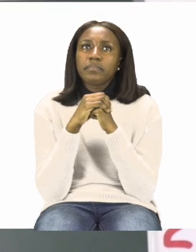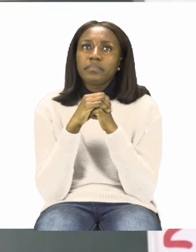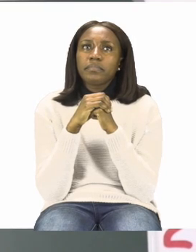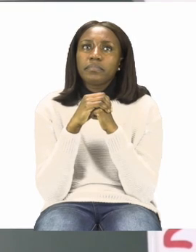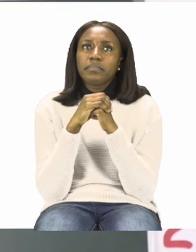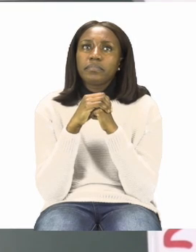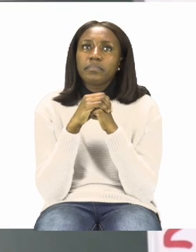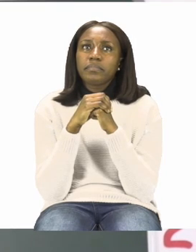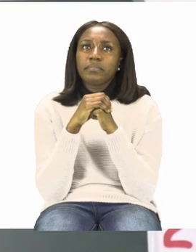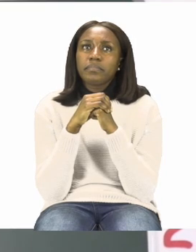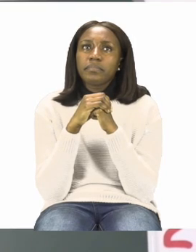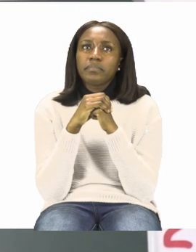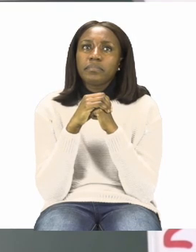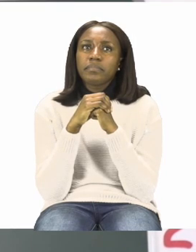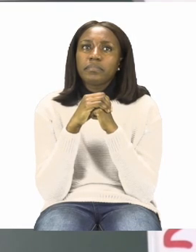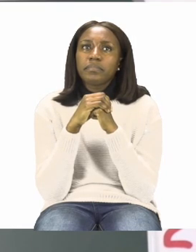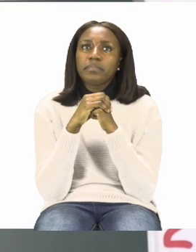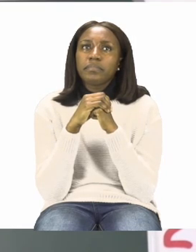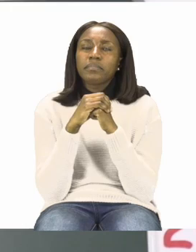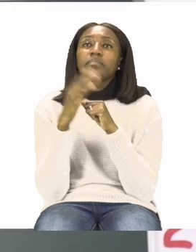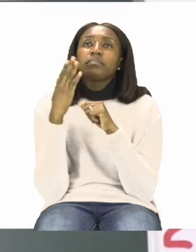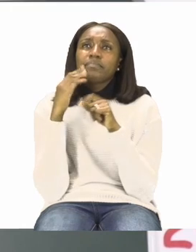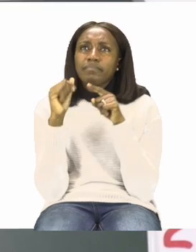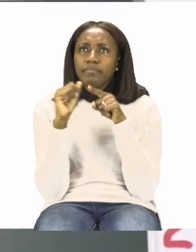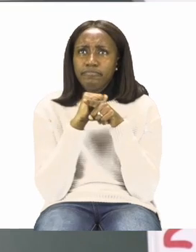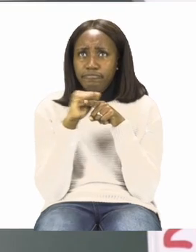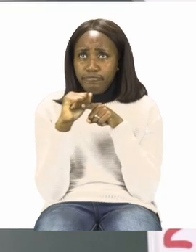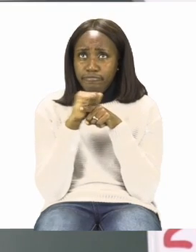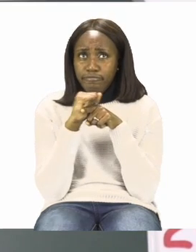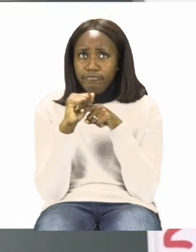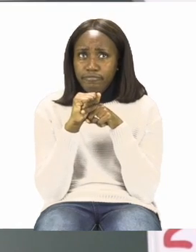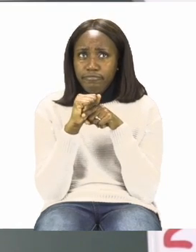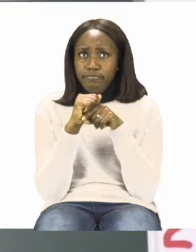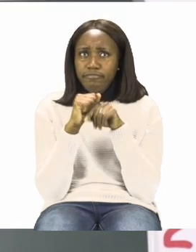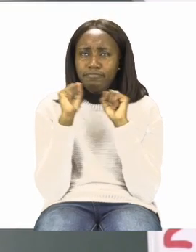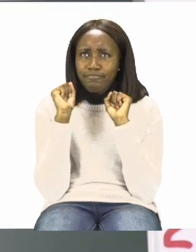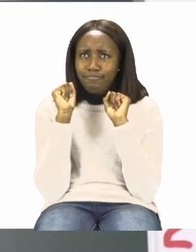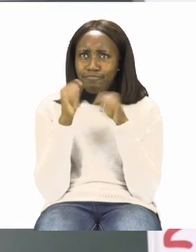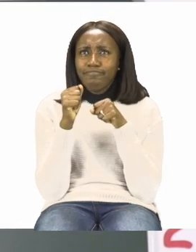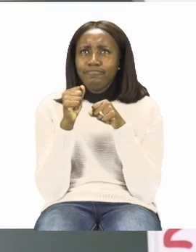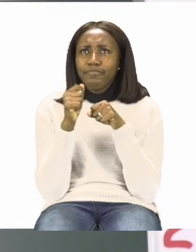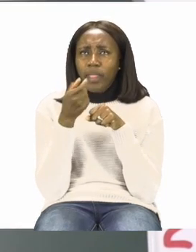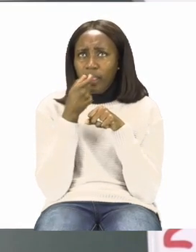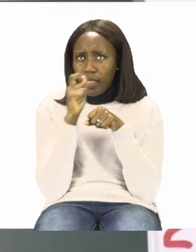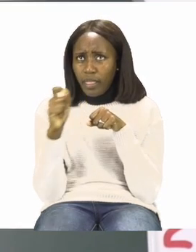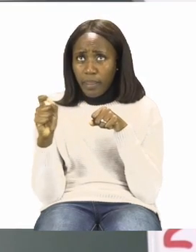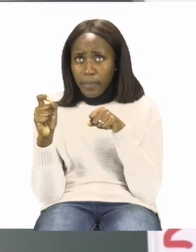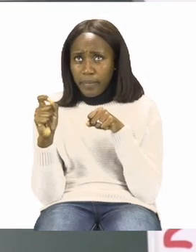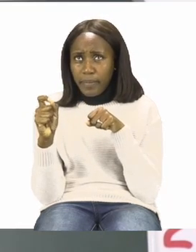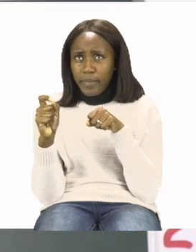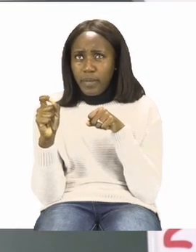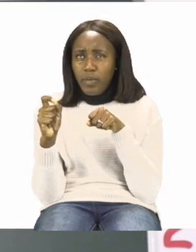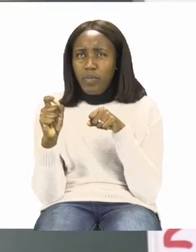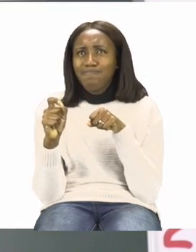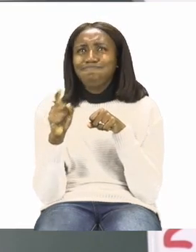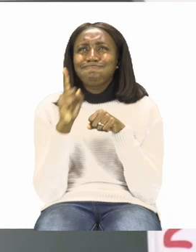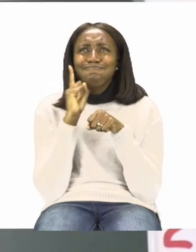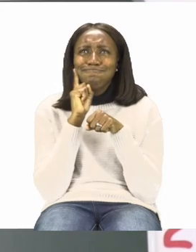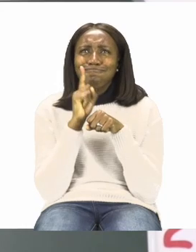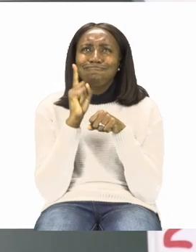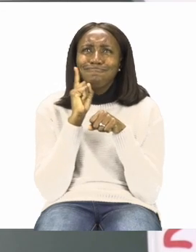right? And when we trace, it means that you have to take your pencils and you have